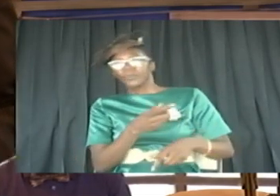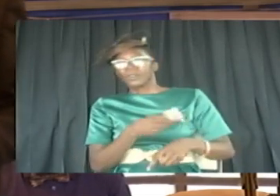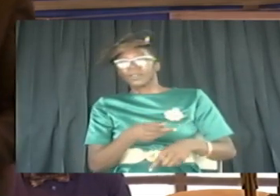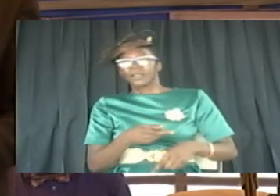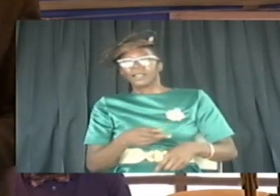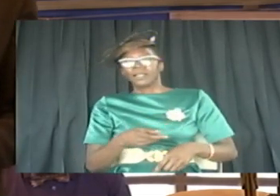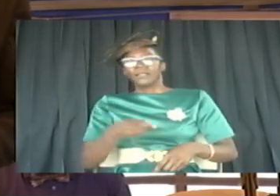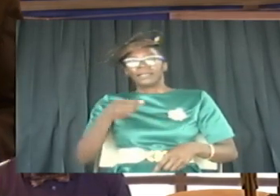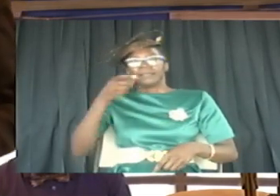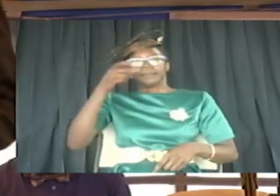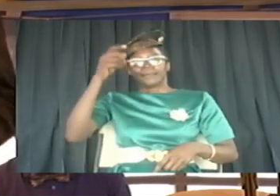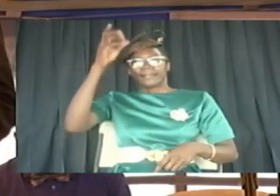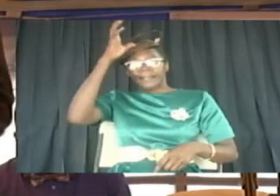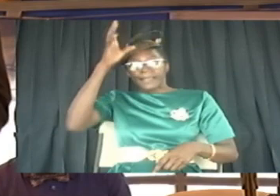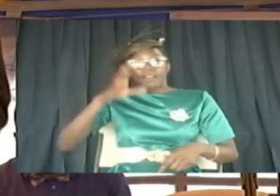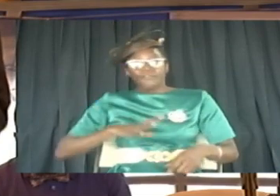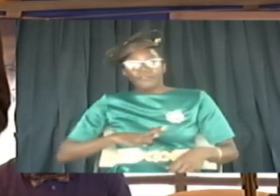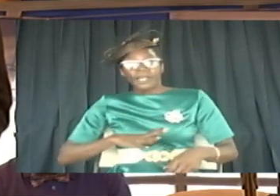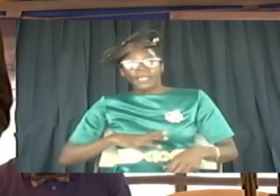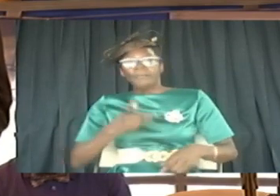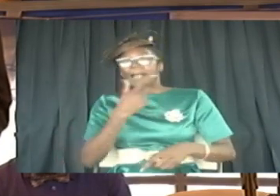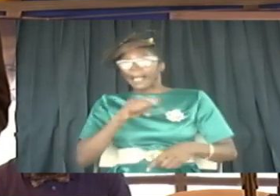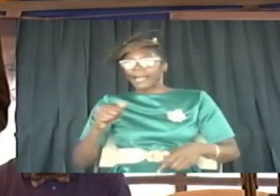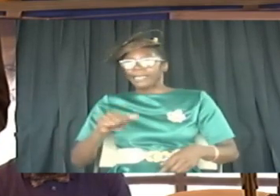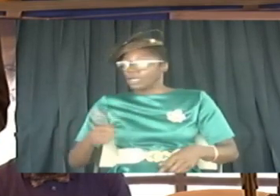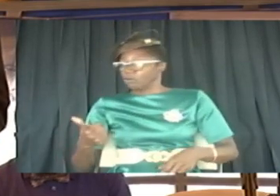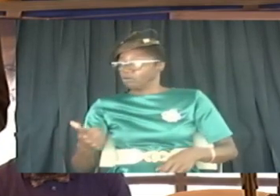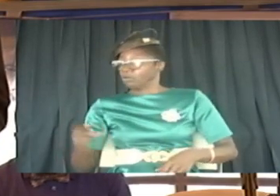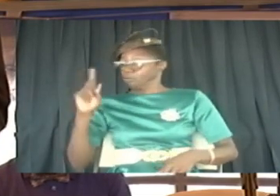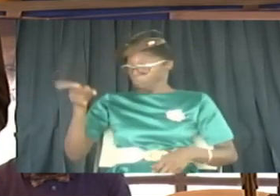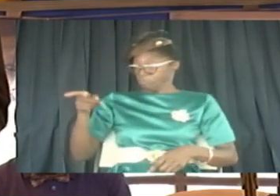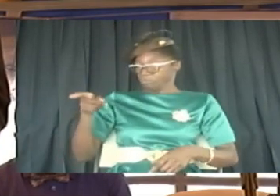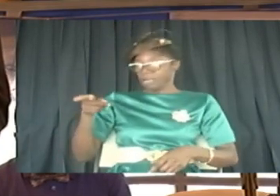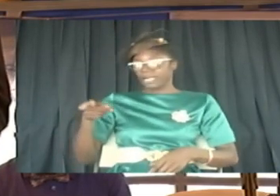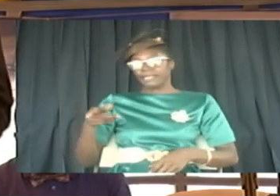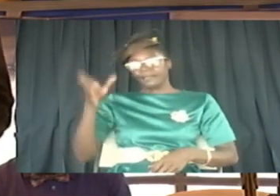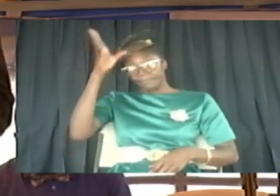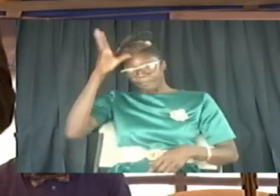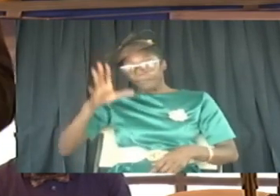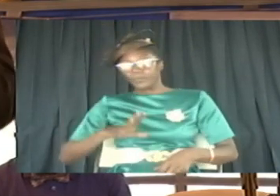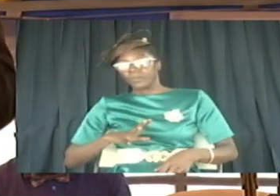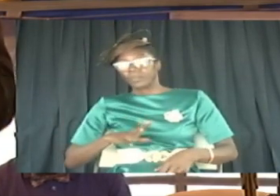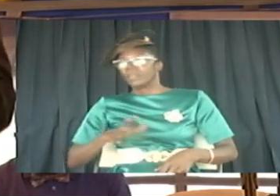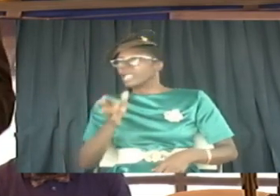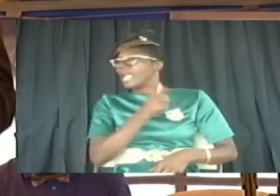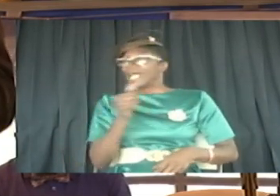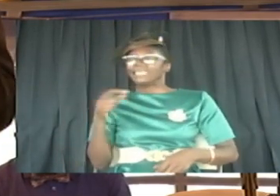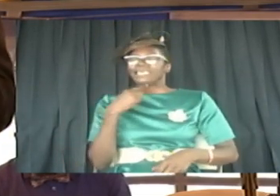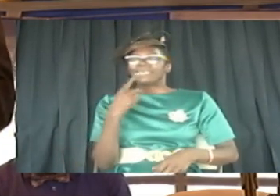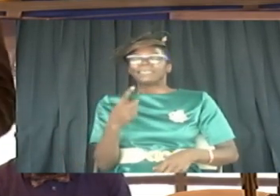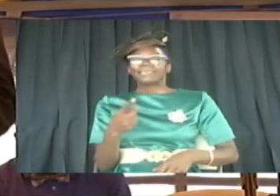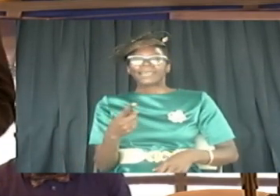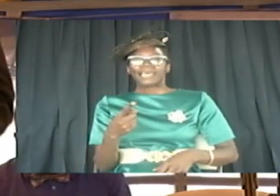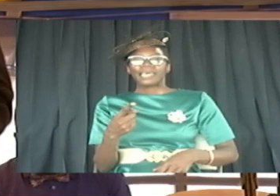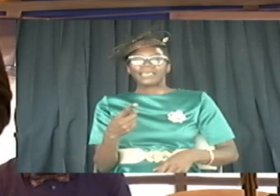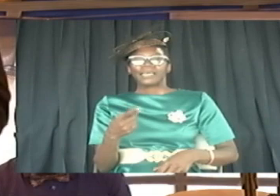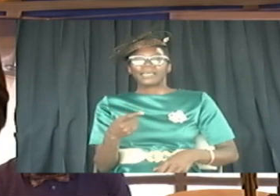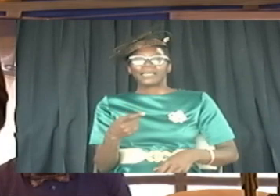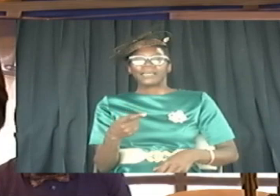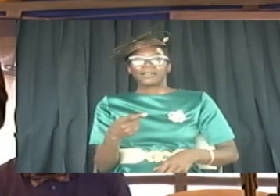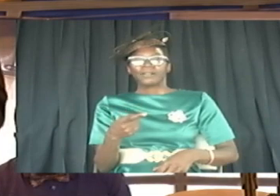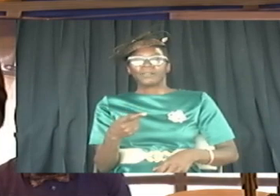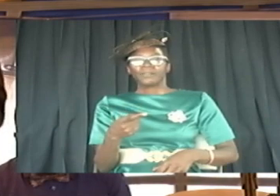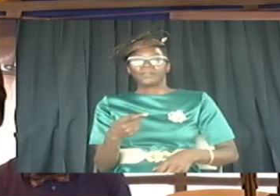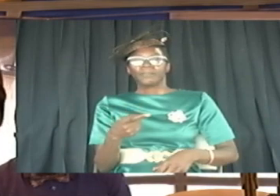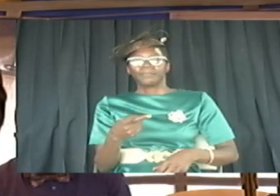Ephraim and as Manasseh. And he set Ephraim